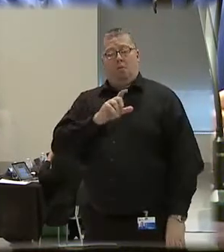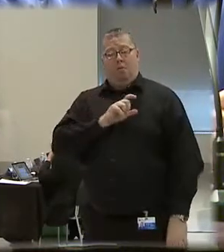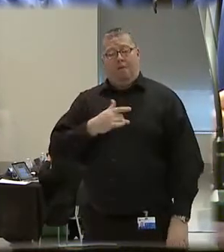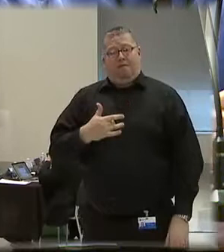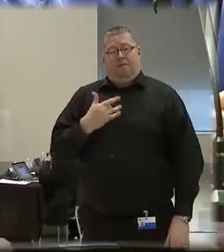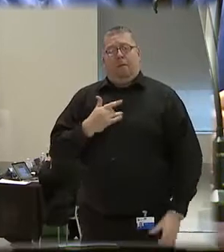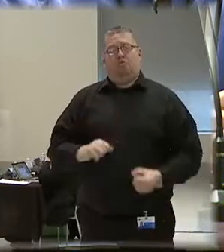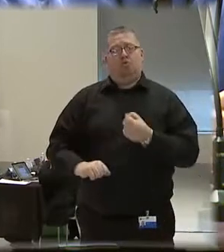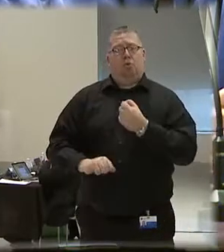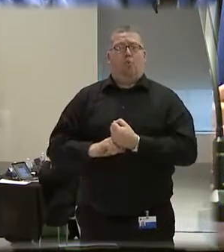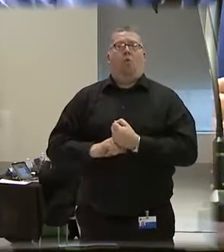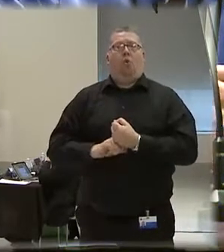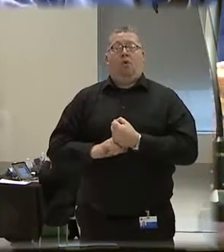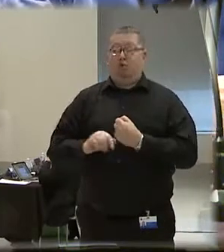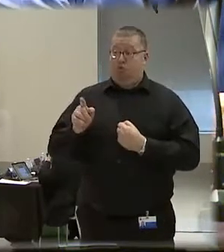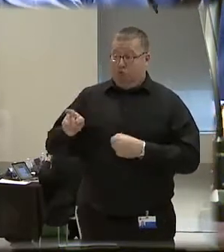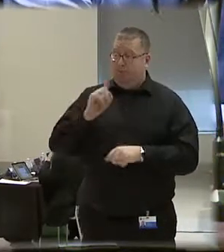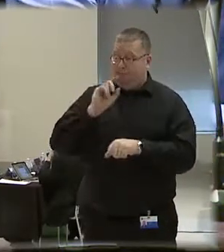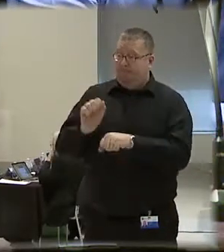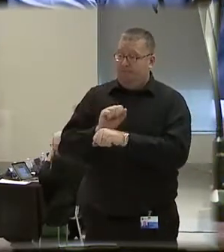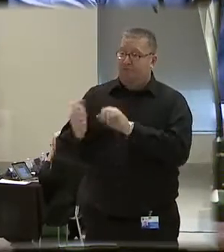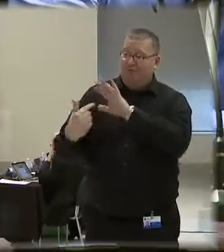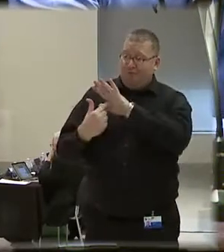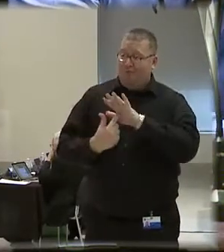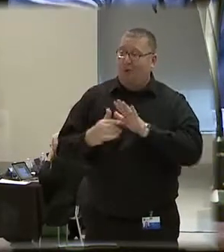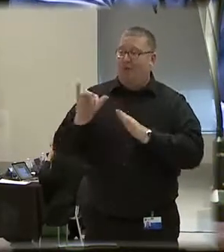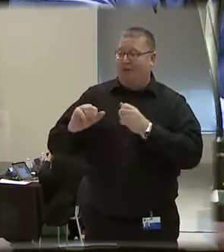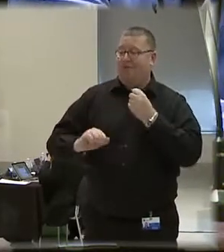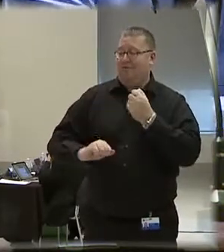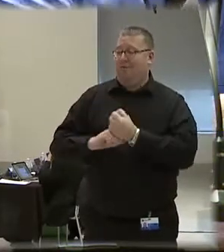supported. And you certainly have demonstrated that